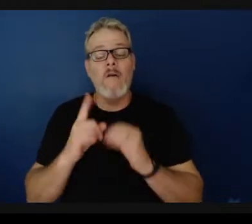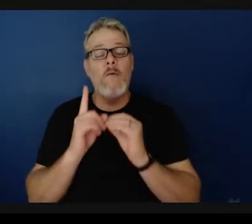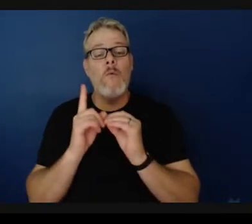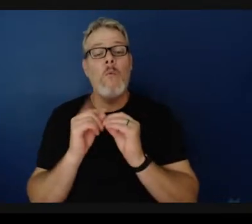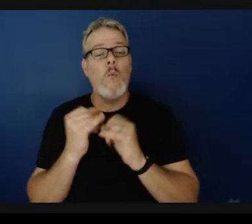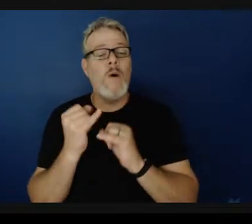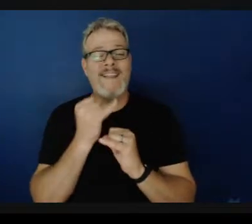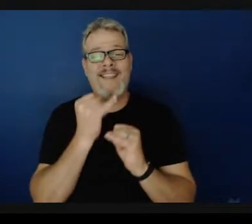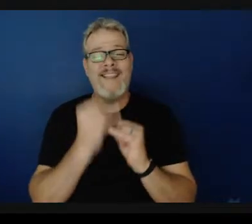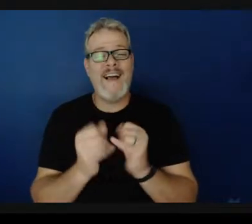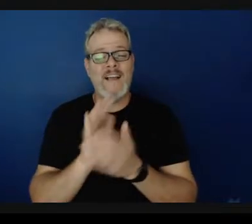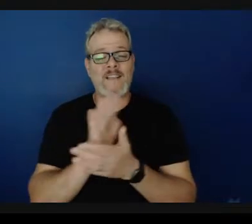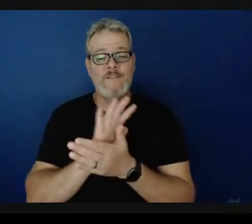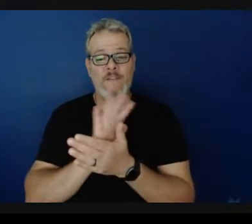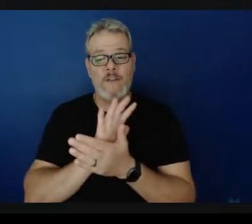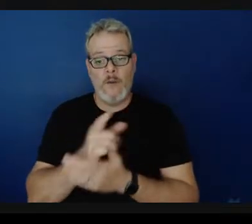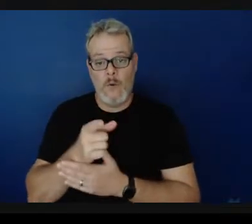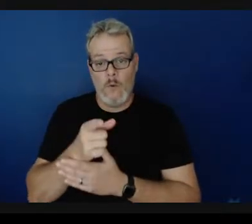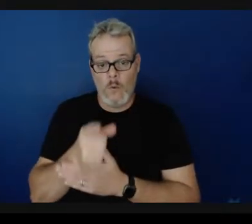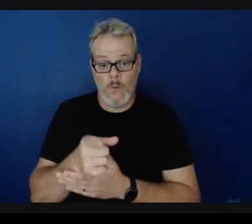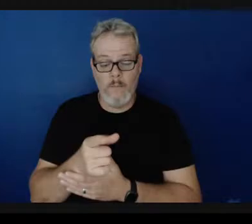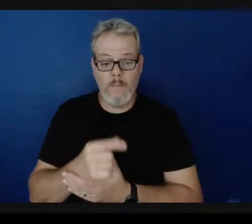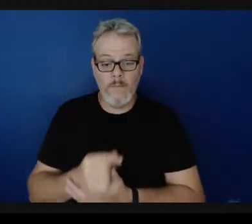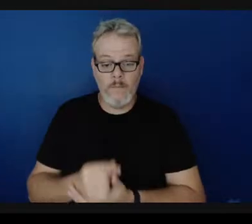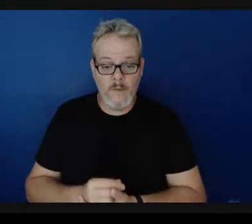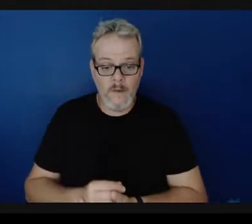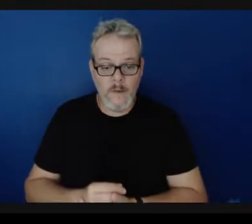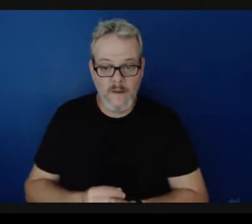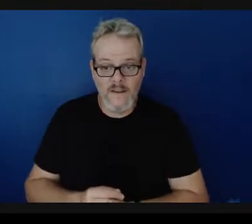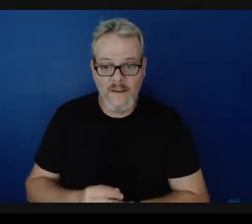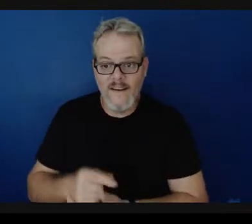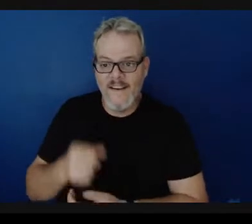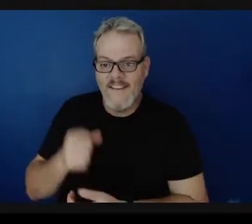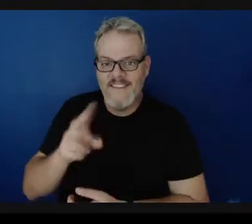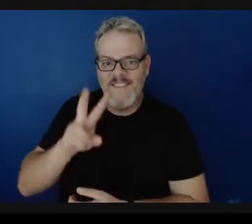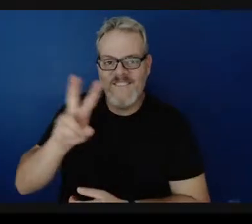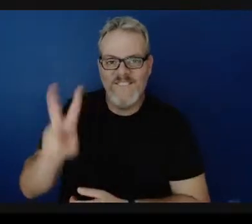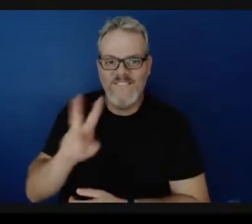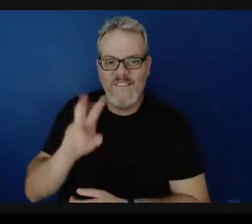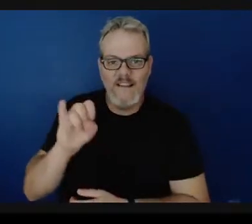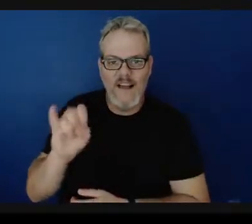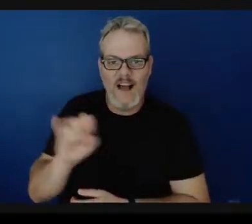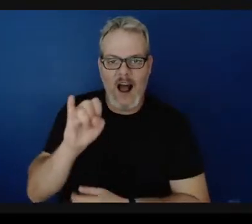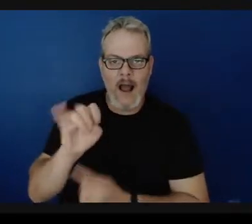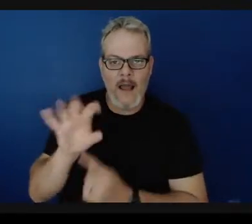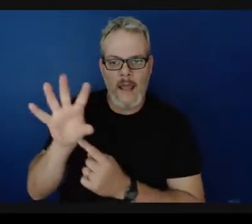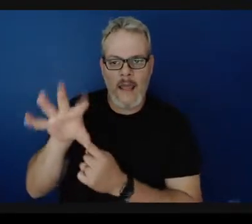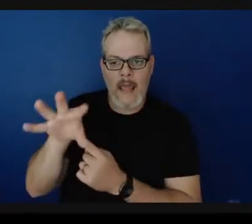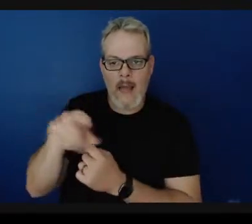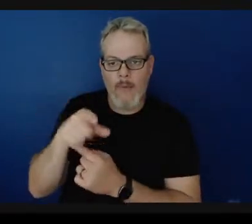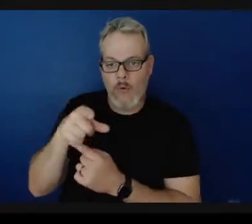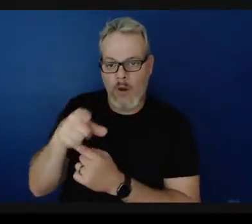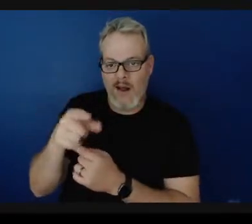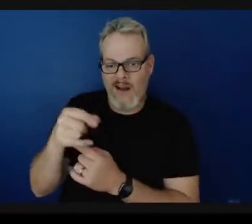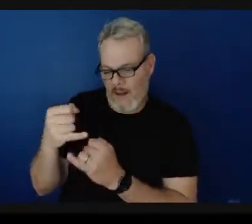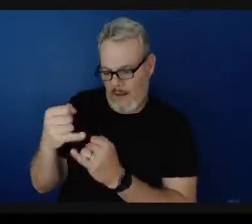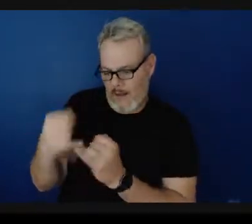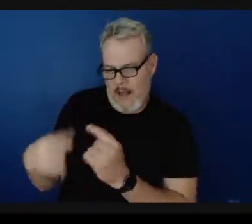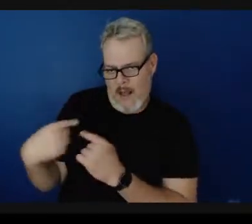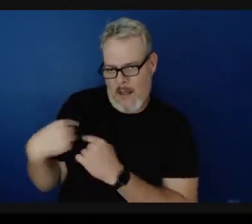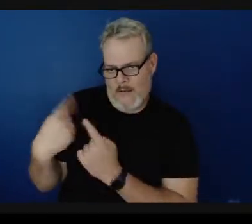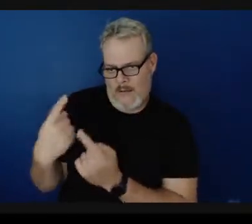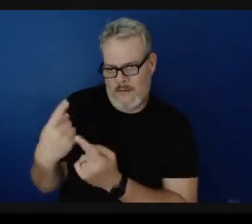just the visible. This is the VI camera here, and the last overflow